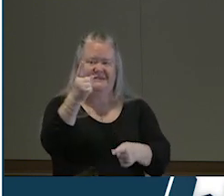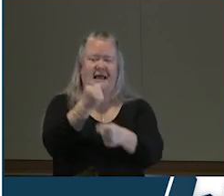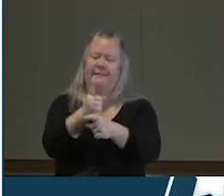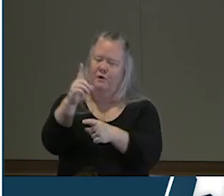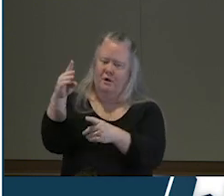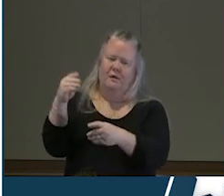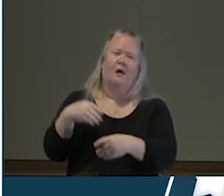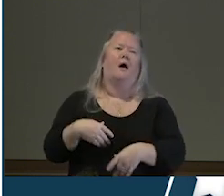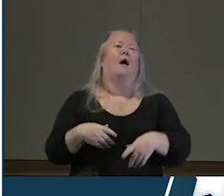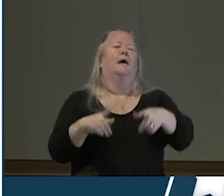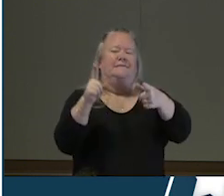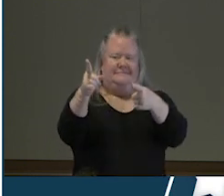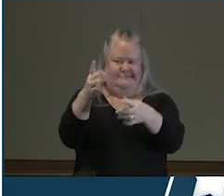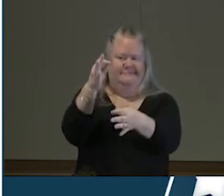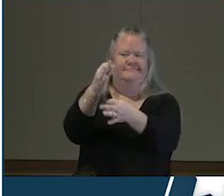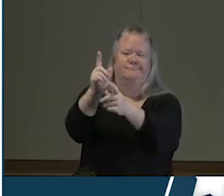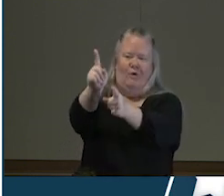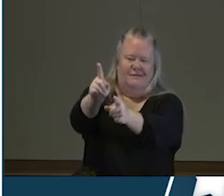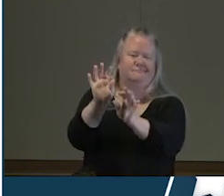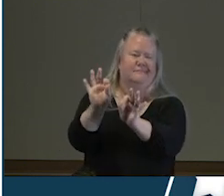Exactly. Exactly.